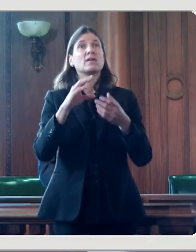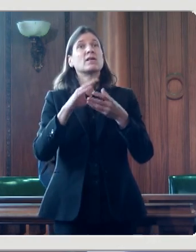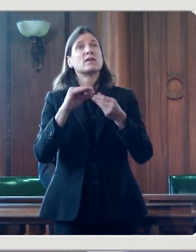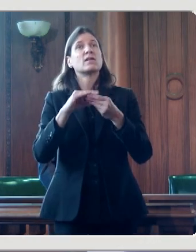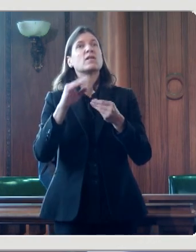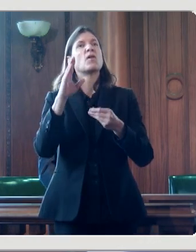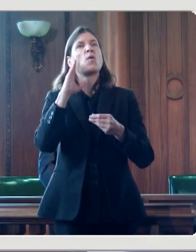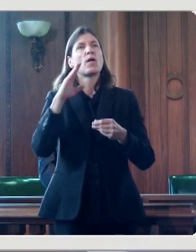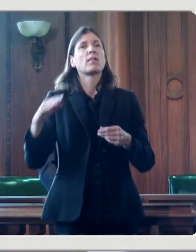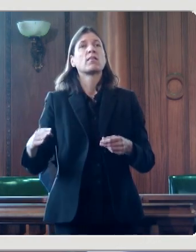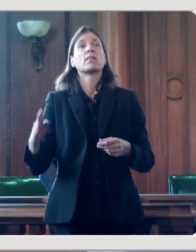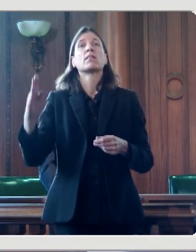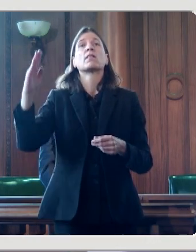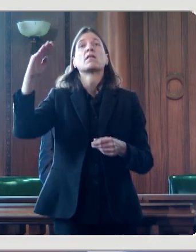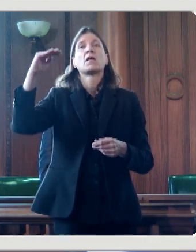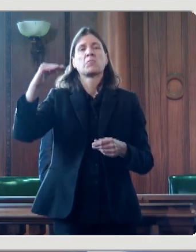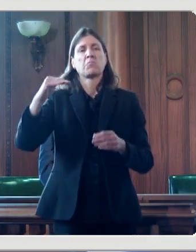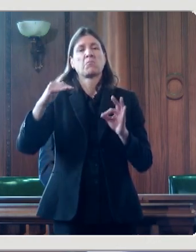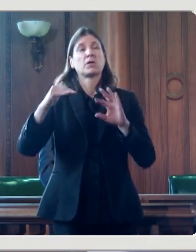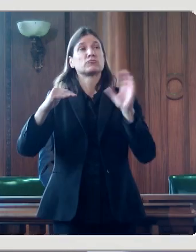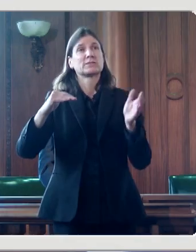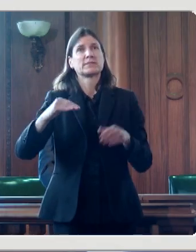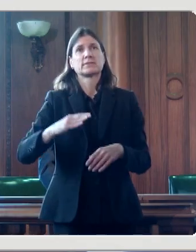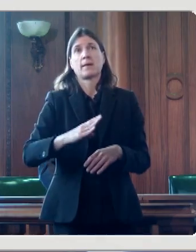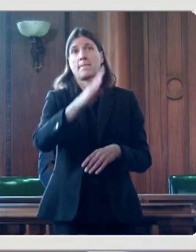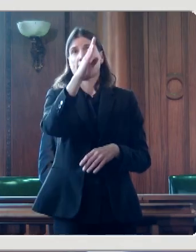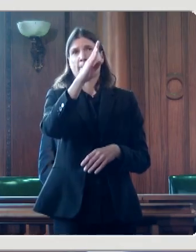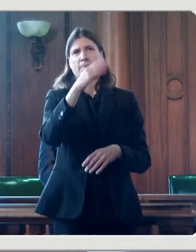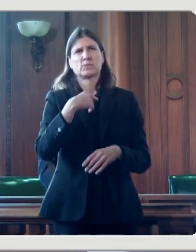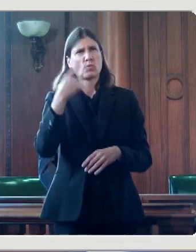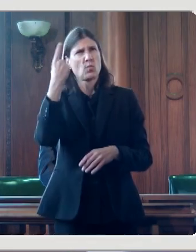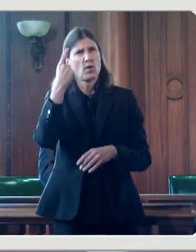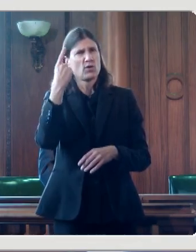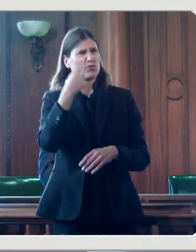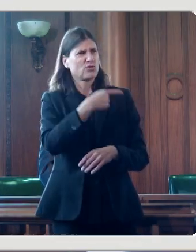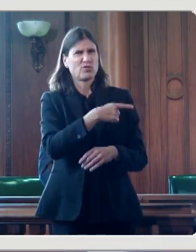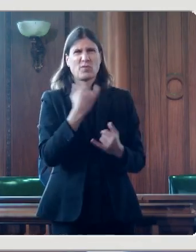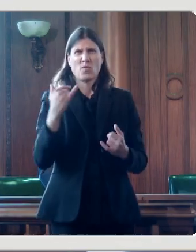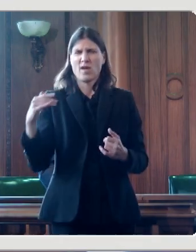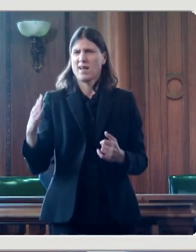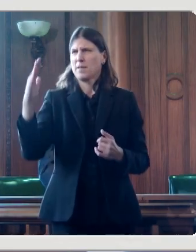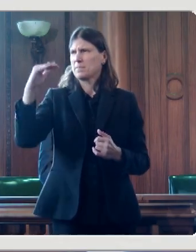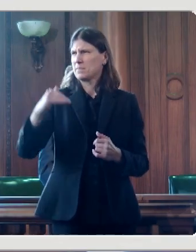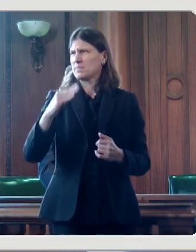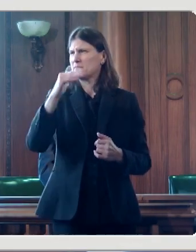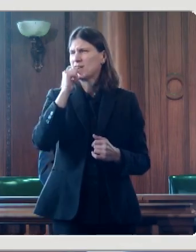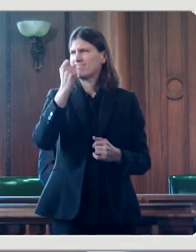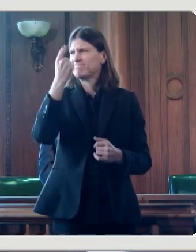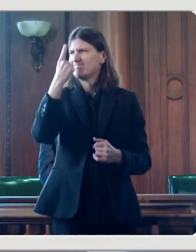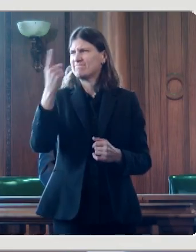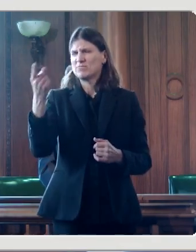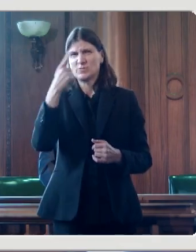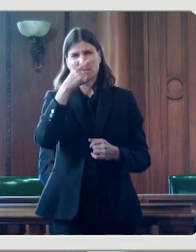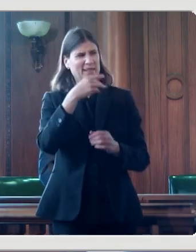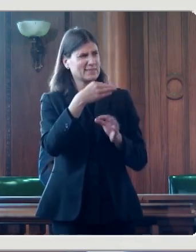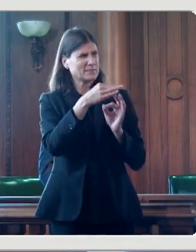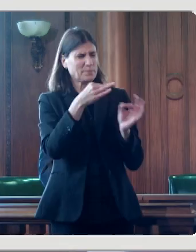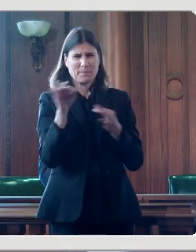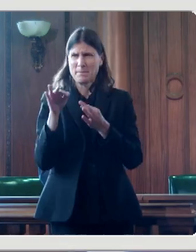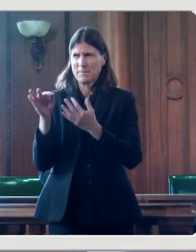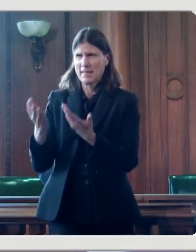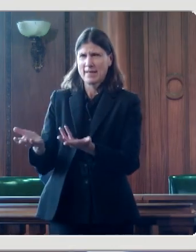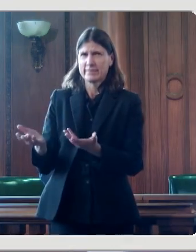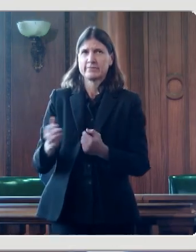you're suspecting that there was that kind of up and down, even though there didn't seem to be any changes in the cases coming in over the last 2 weeks. Right.